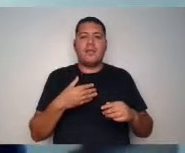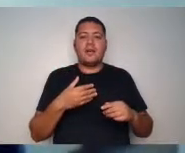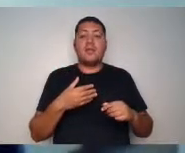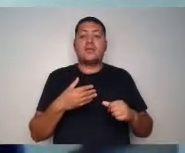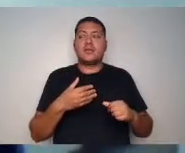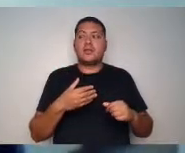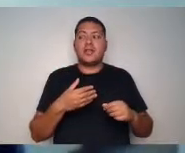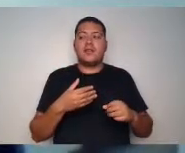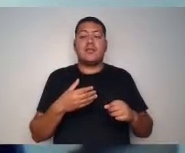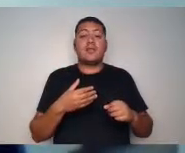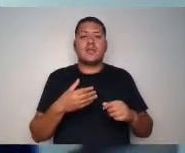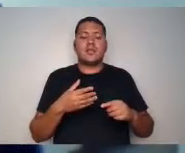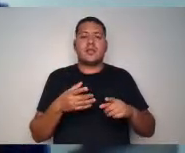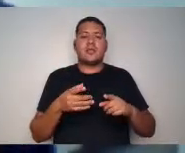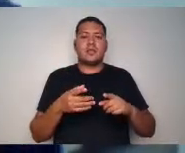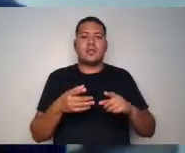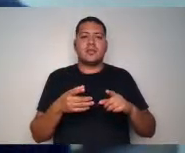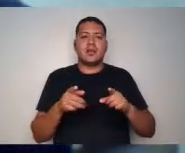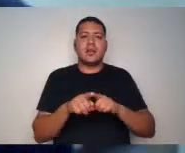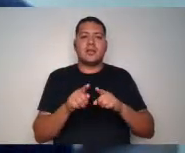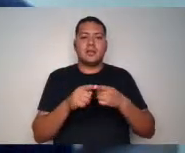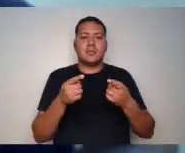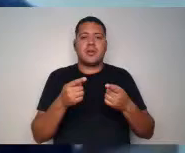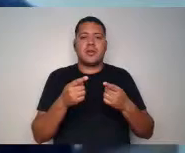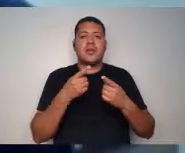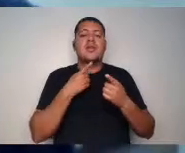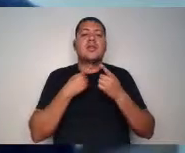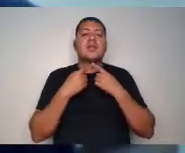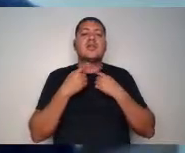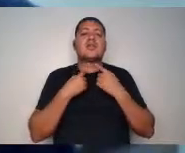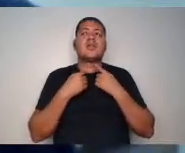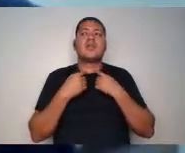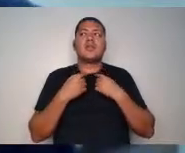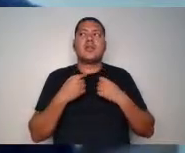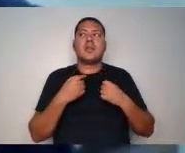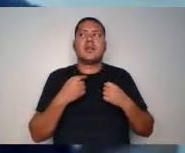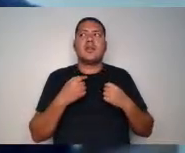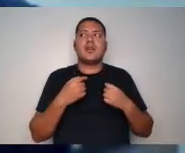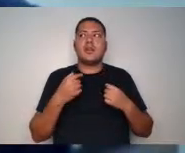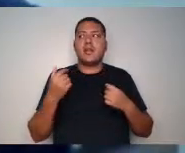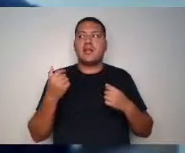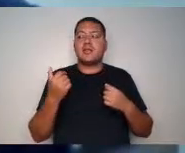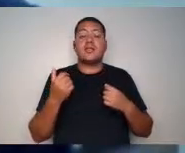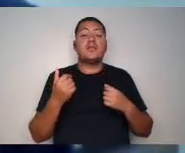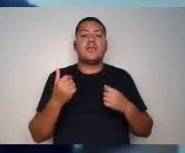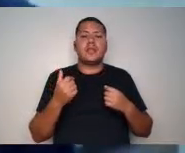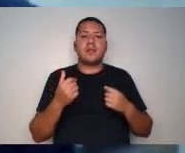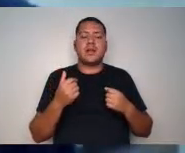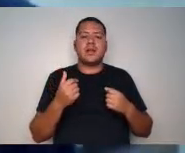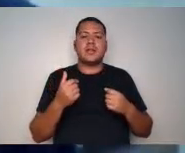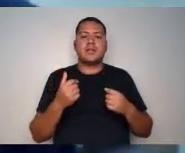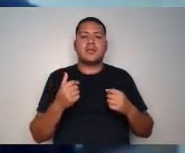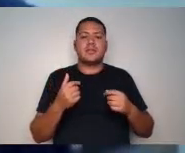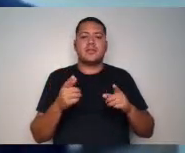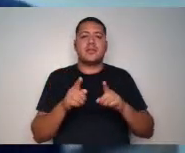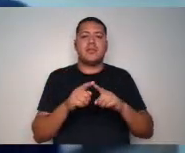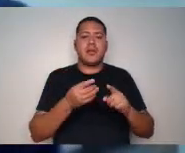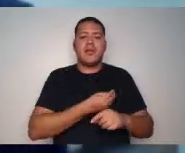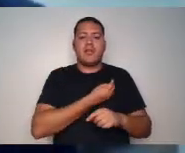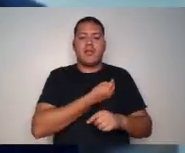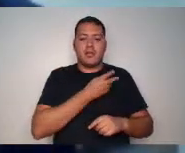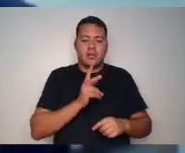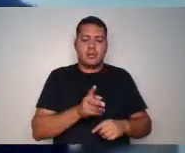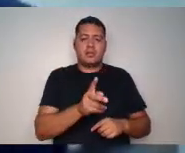able to participate. And I wish for this program a long life, an eternal life,